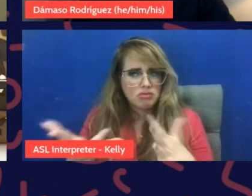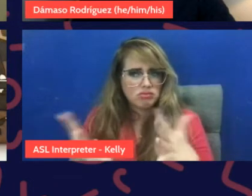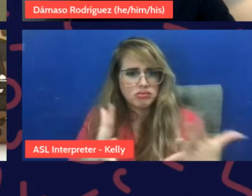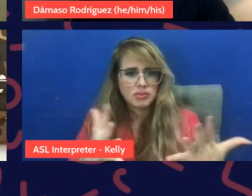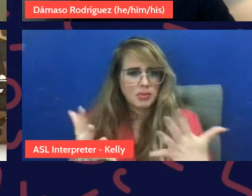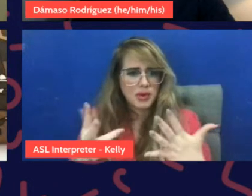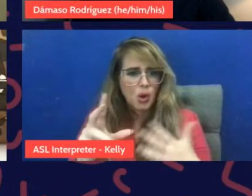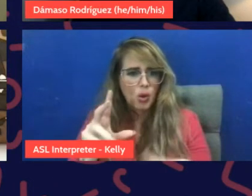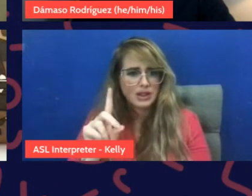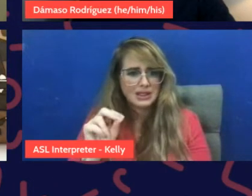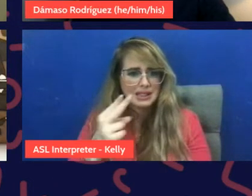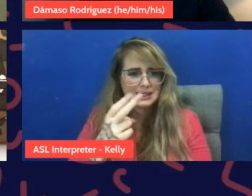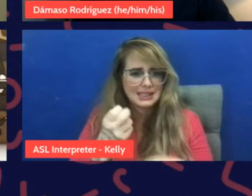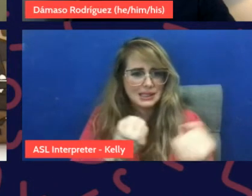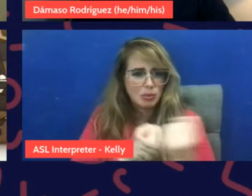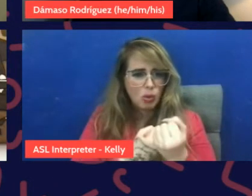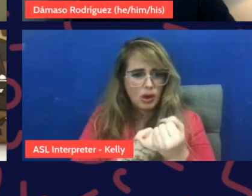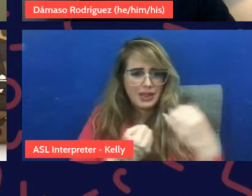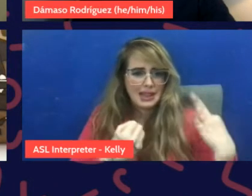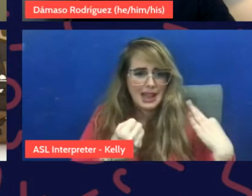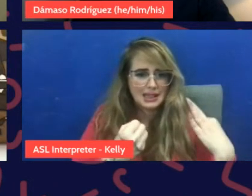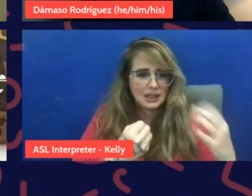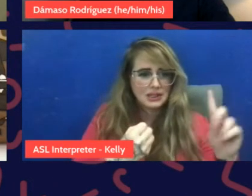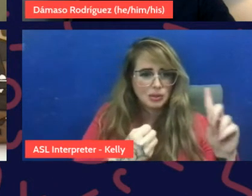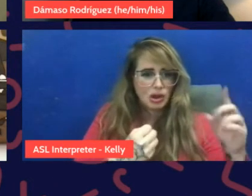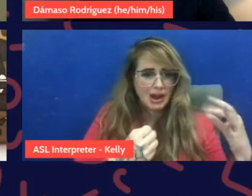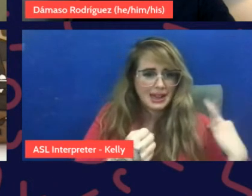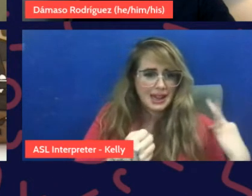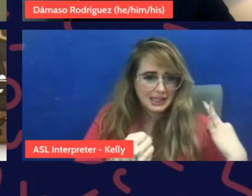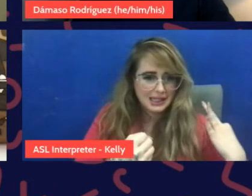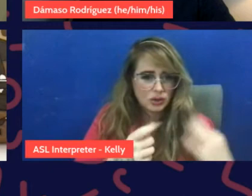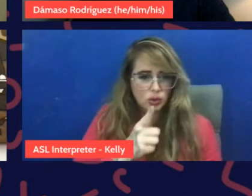does he support the candidate, the Democratic candidate,